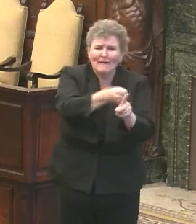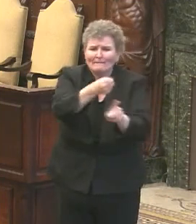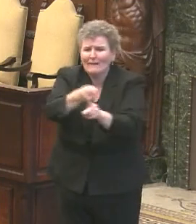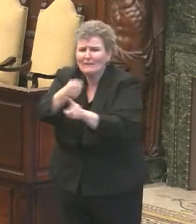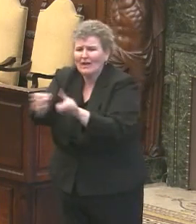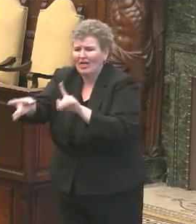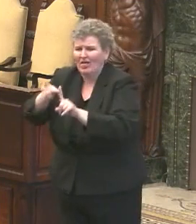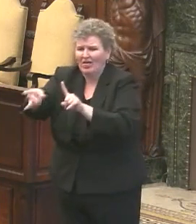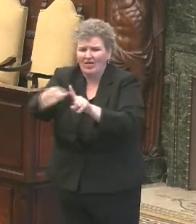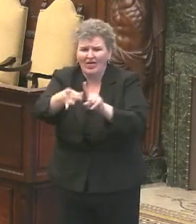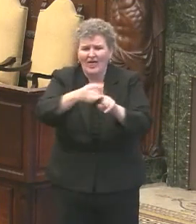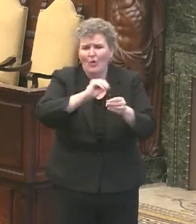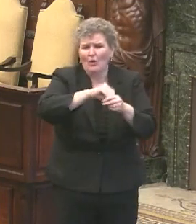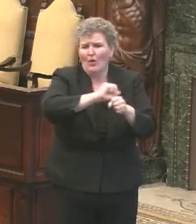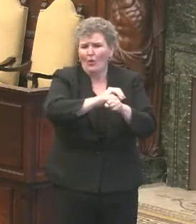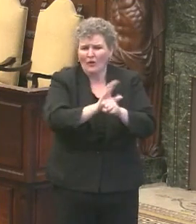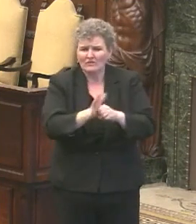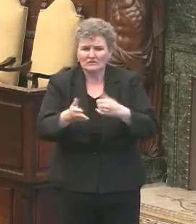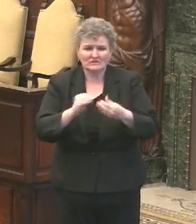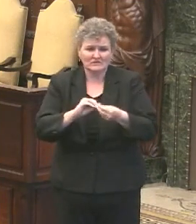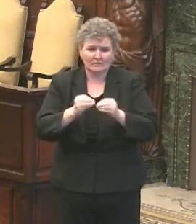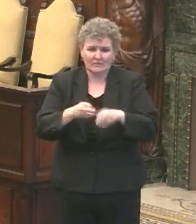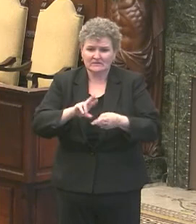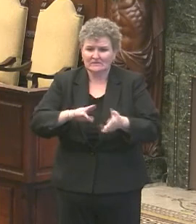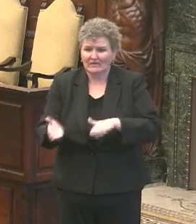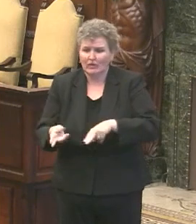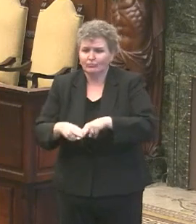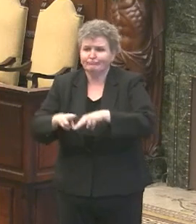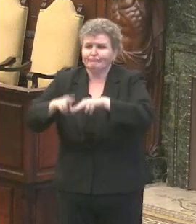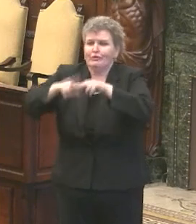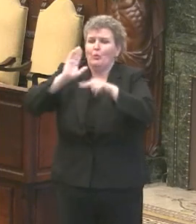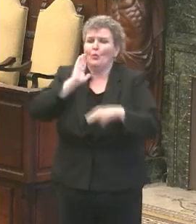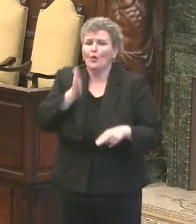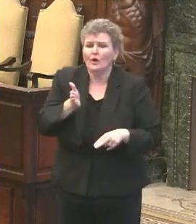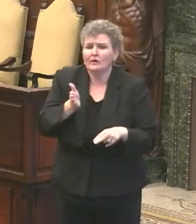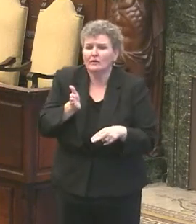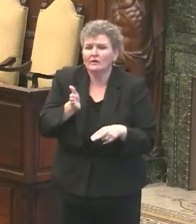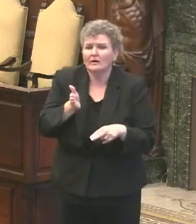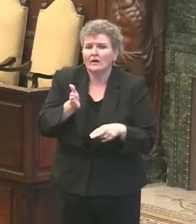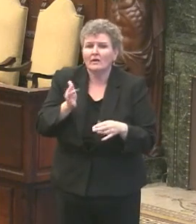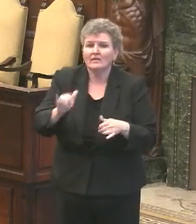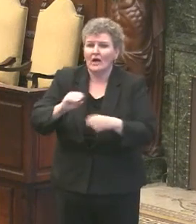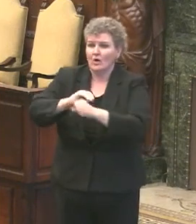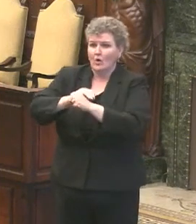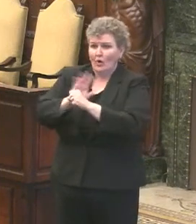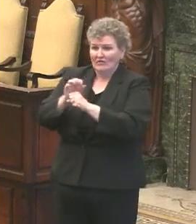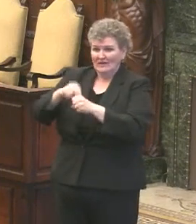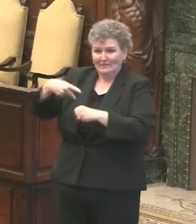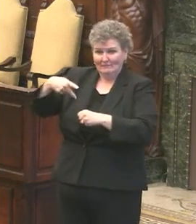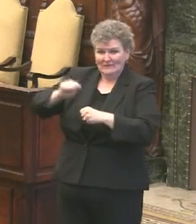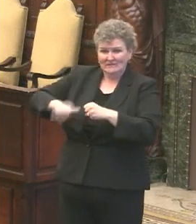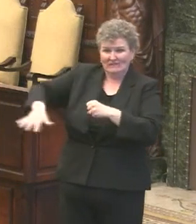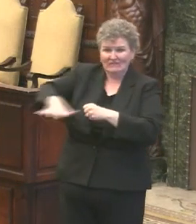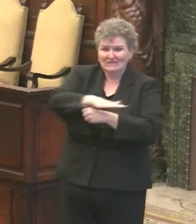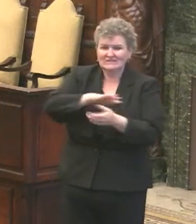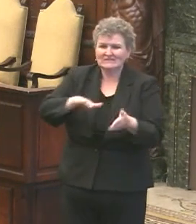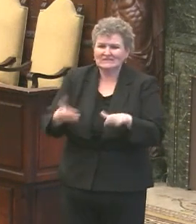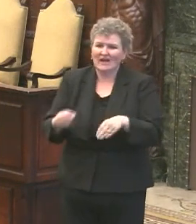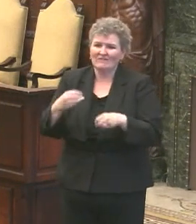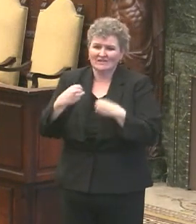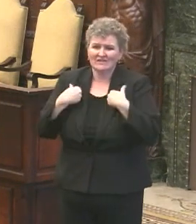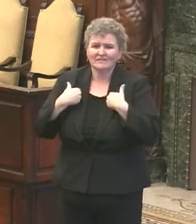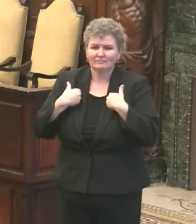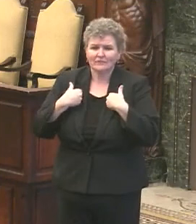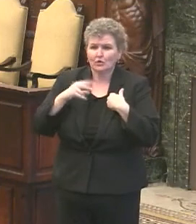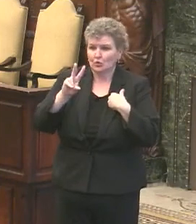deaths. We are seeing an increase in deaths from COVID in Pennsylvania and the United States as a whole with this new wave.